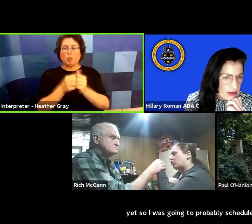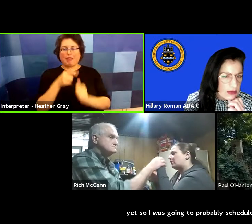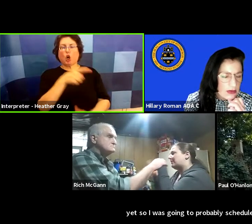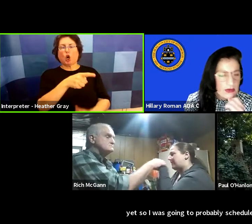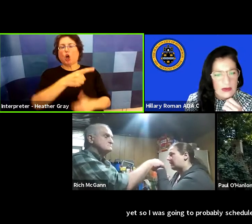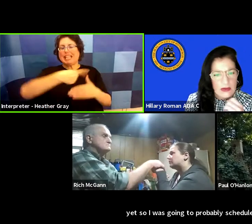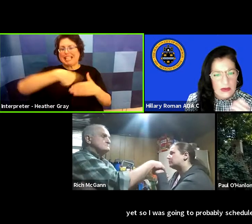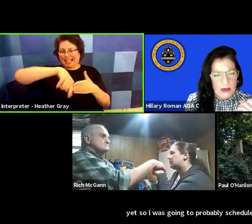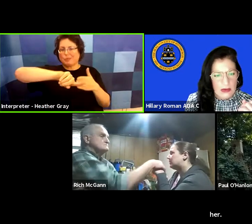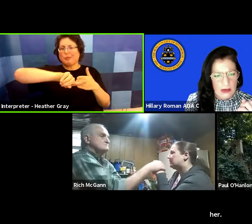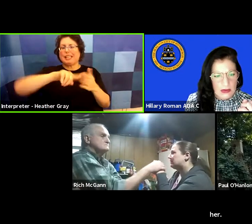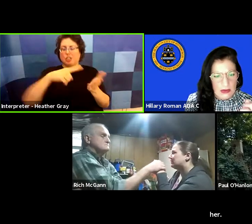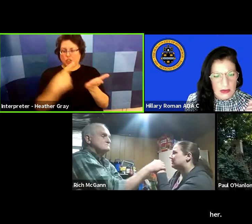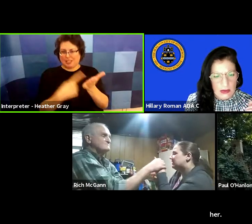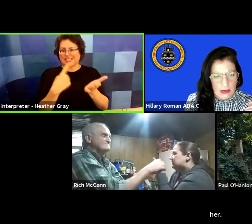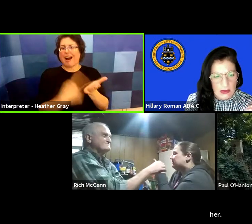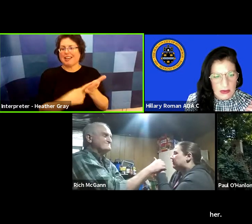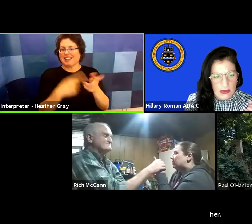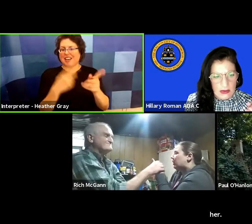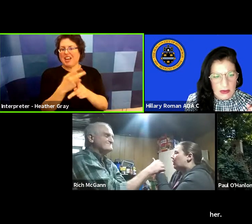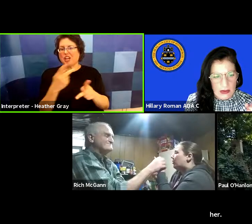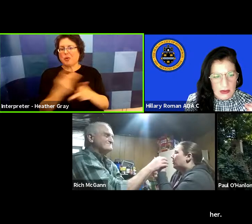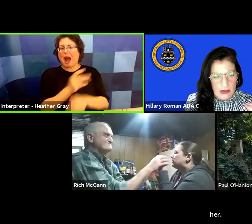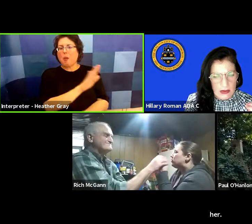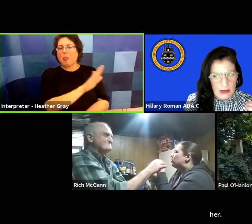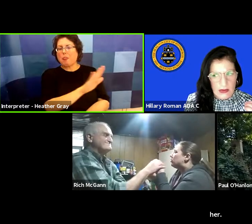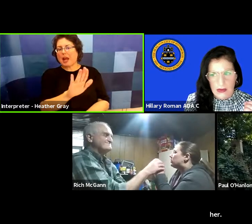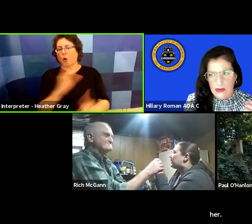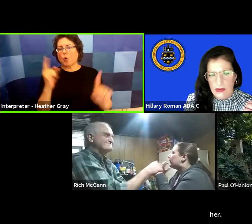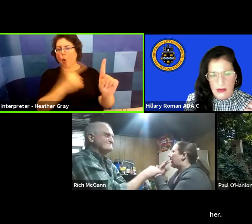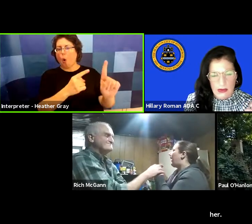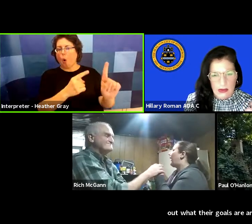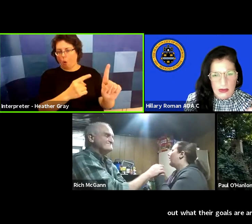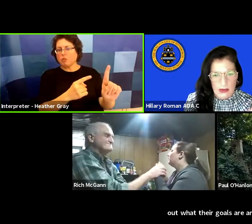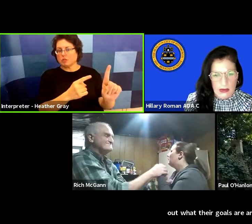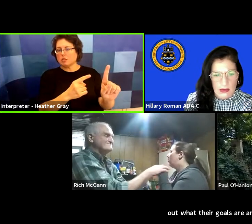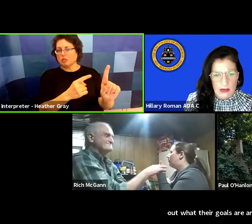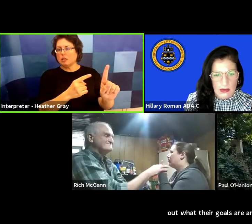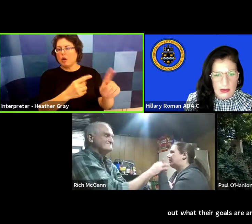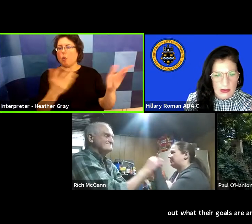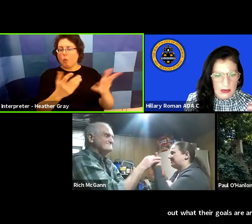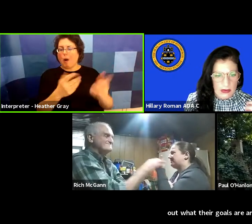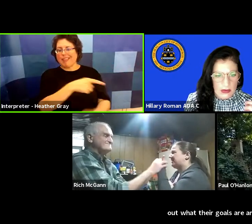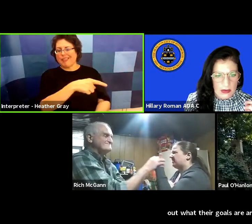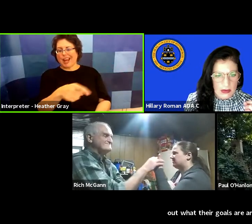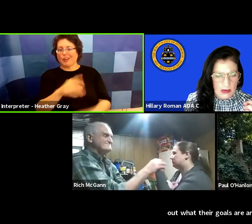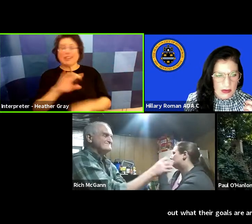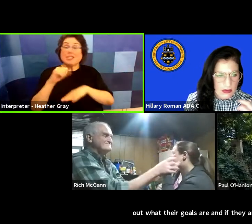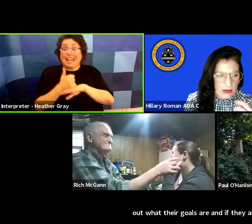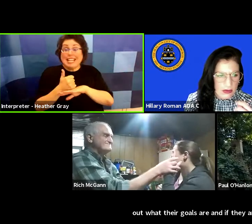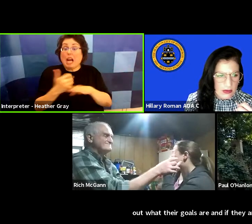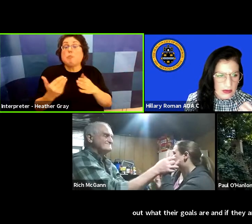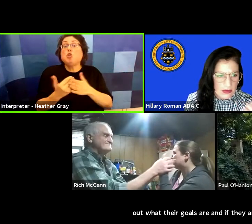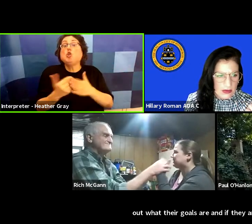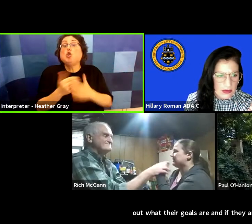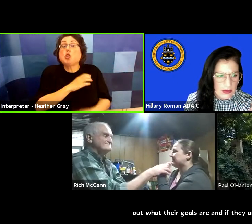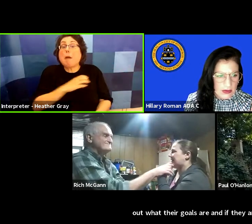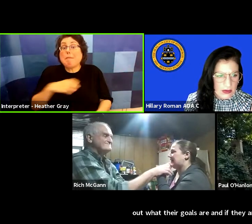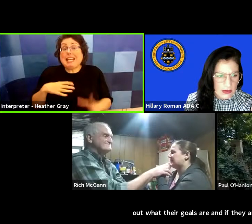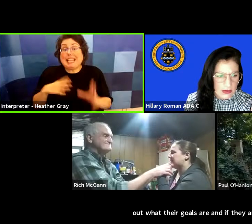so to figure out what their goals are and if they are just forming this new committee just to